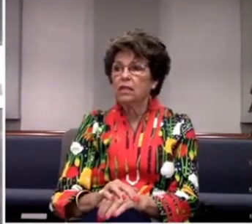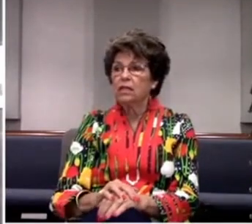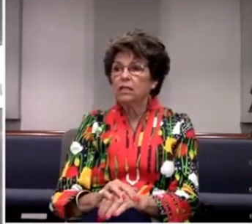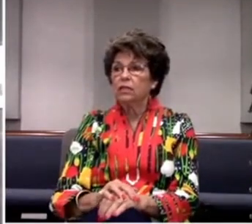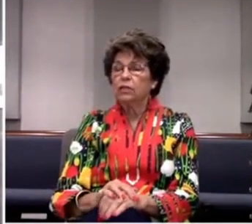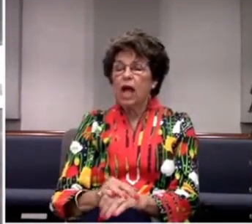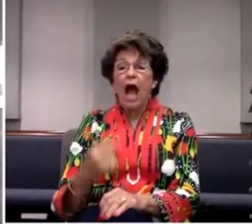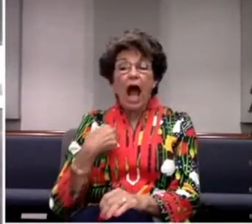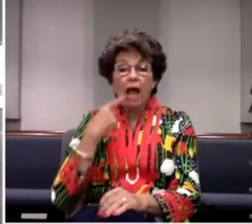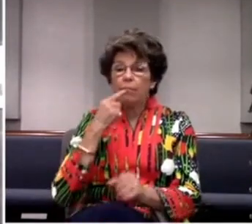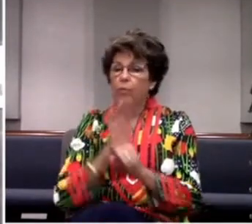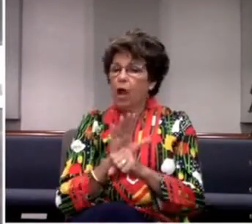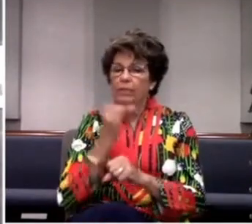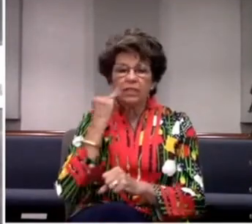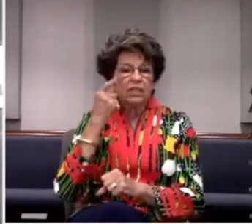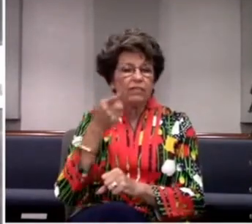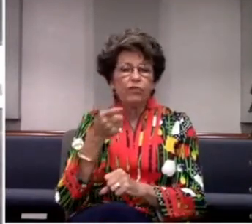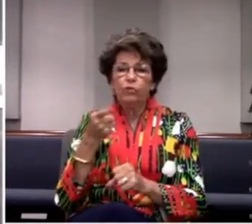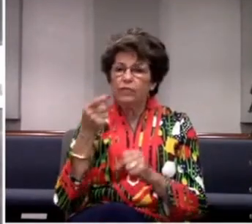blessed.